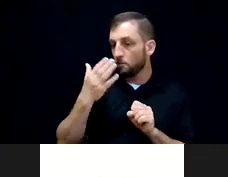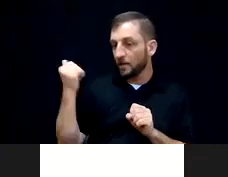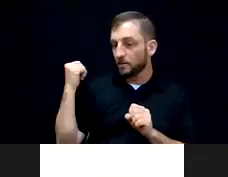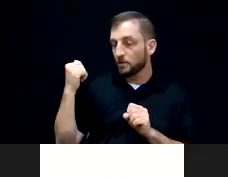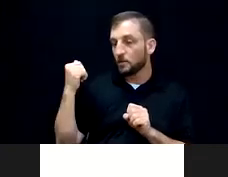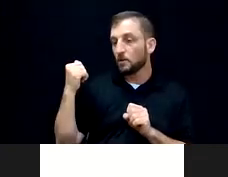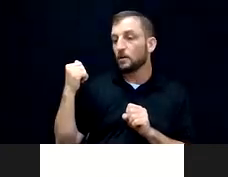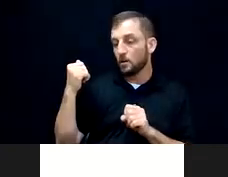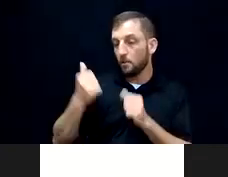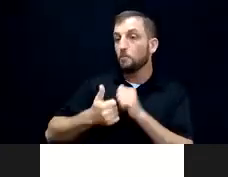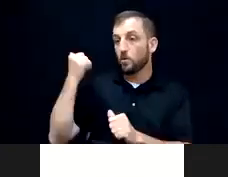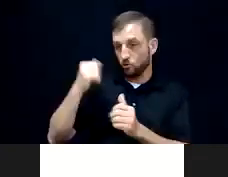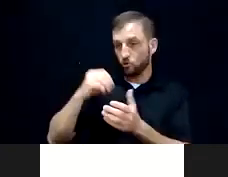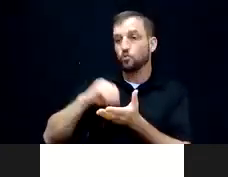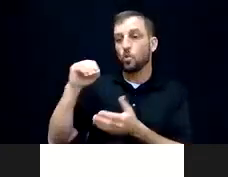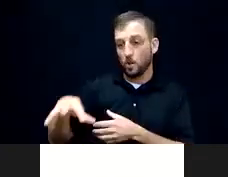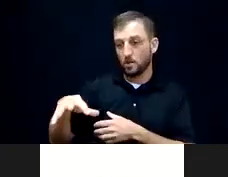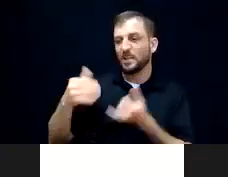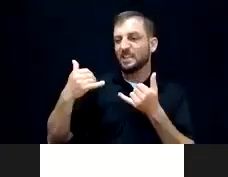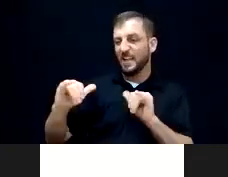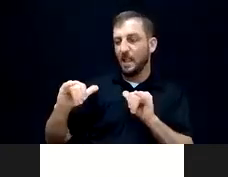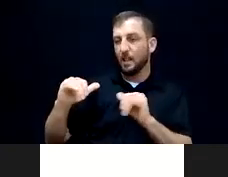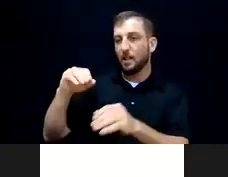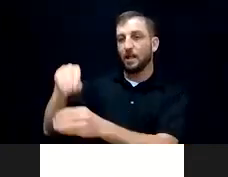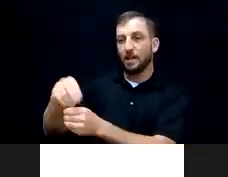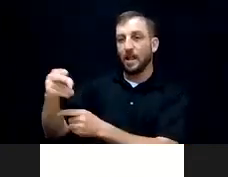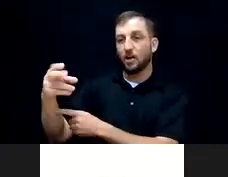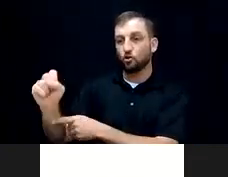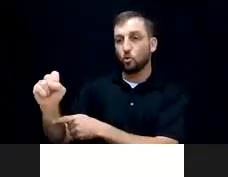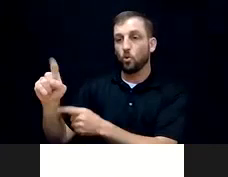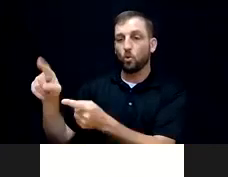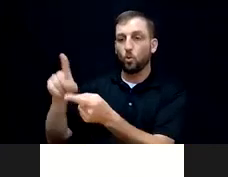they are still enrolled in high school when they come into our program.